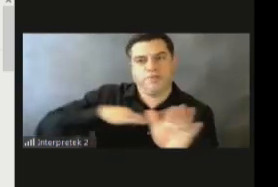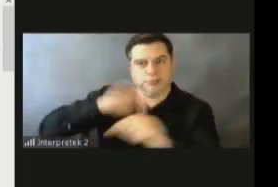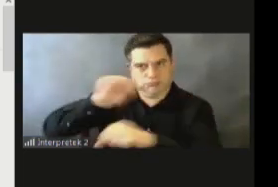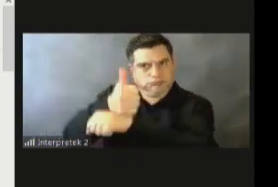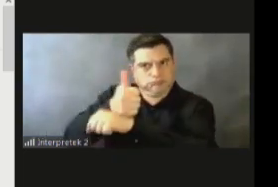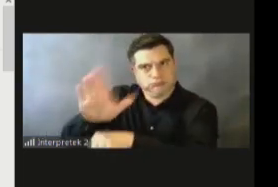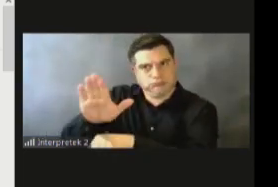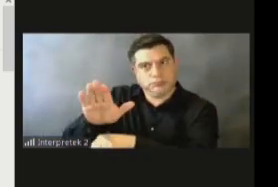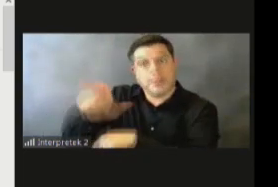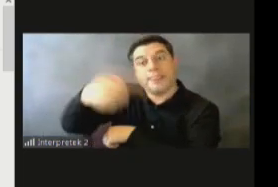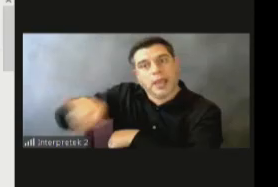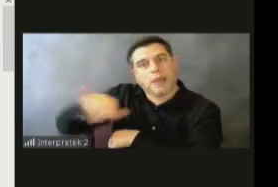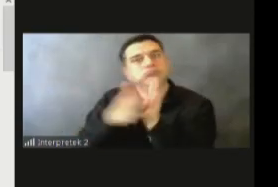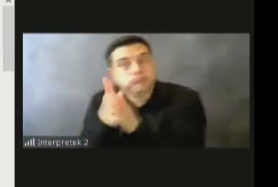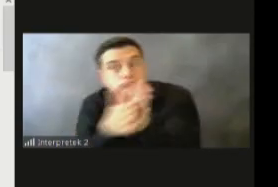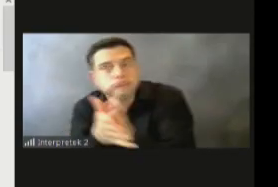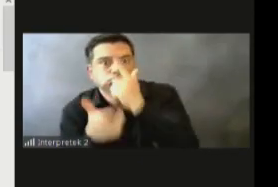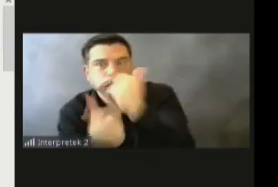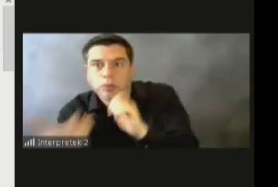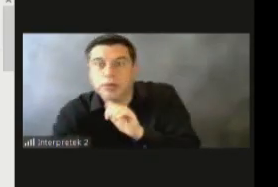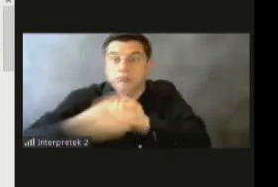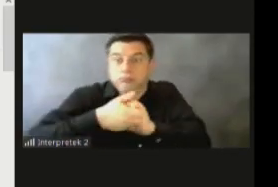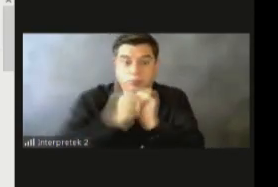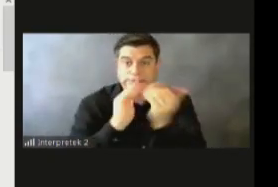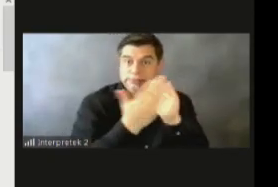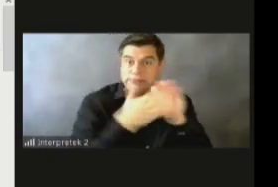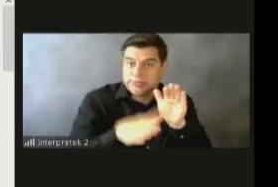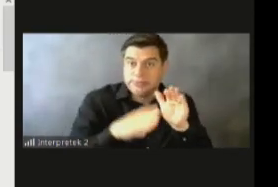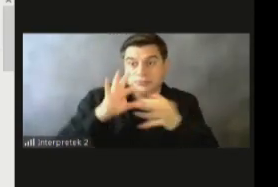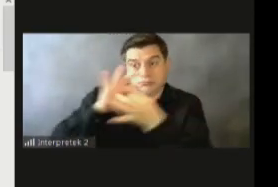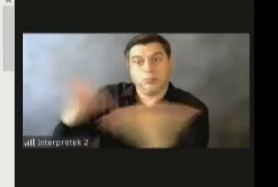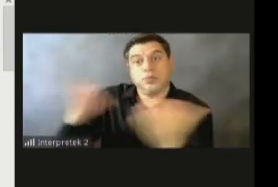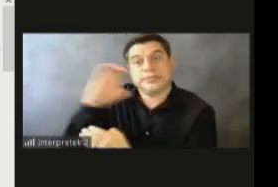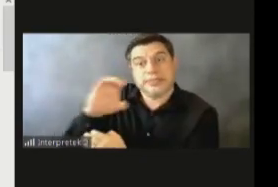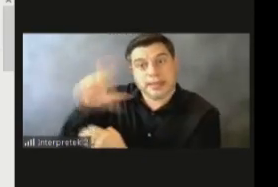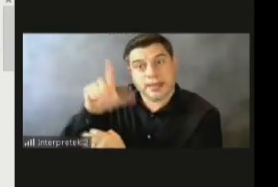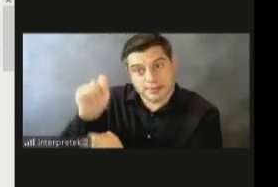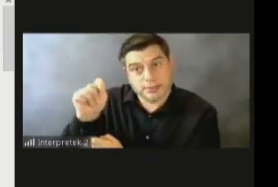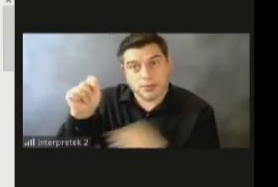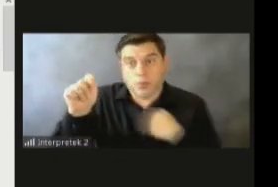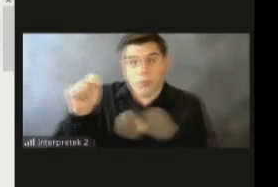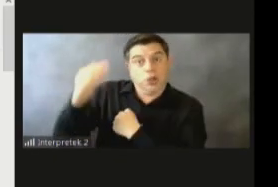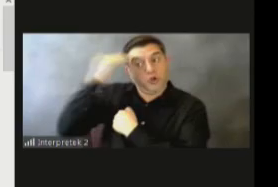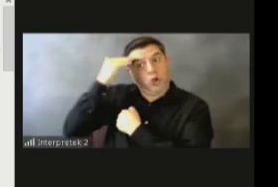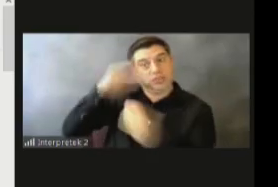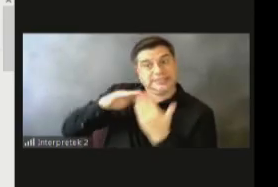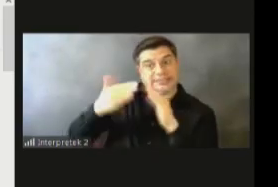city for the CLT. And we know that the city is looking at,